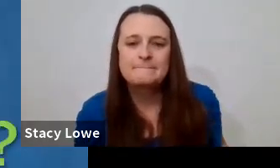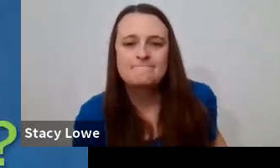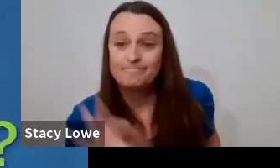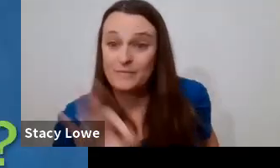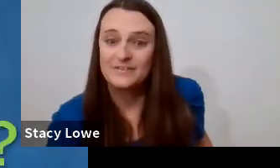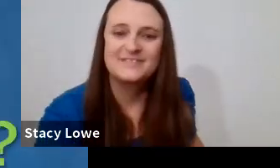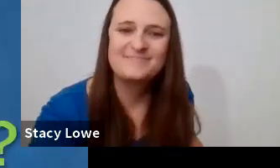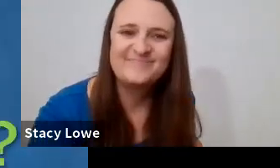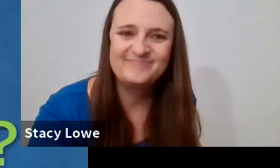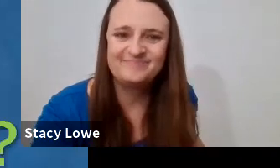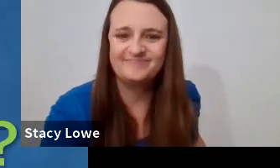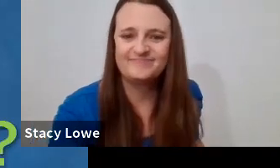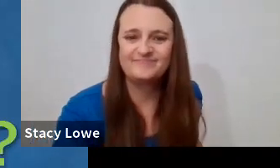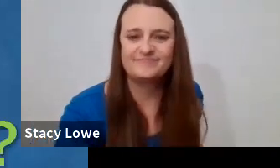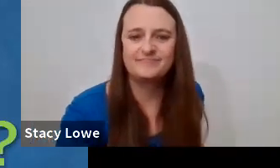Perfect, Ms. Phillips,